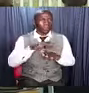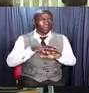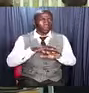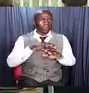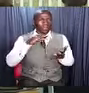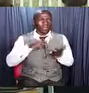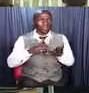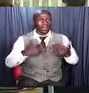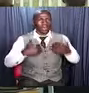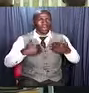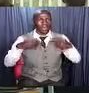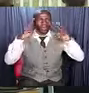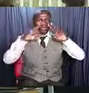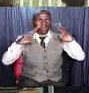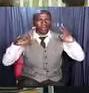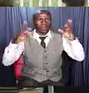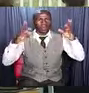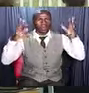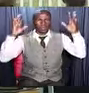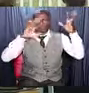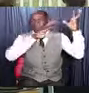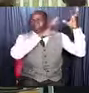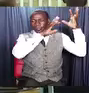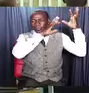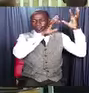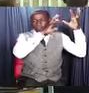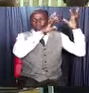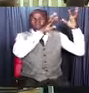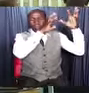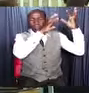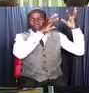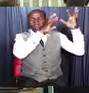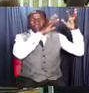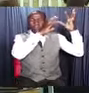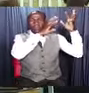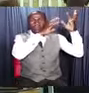Tutavuka mwe na amani. We will surpass. Just have peace.